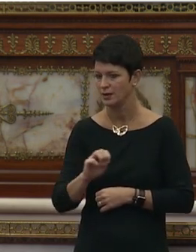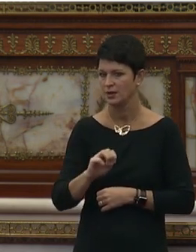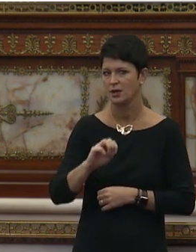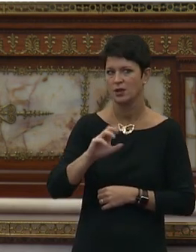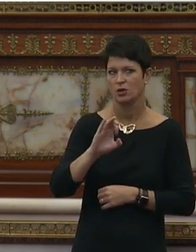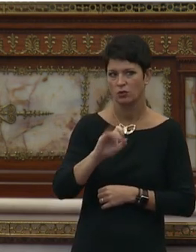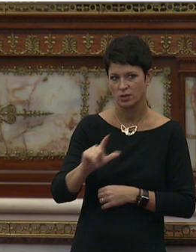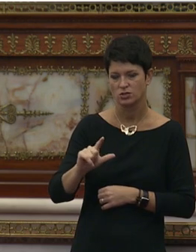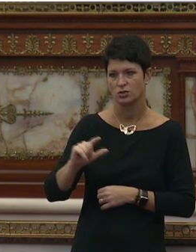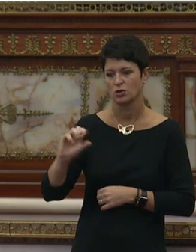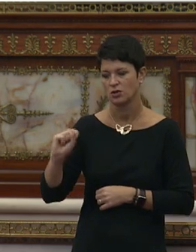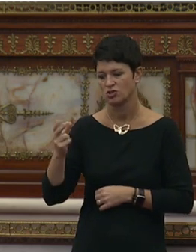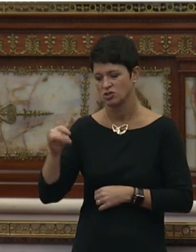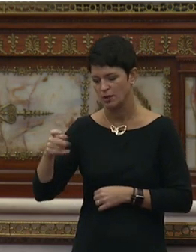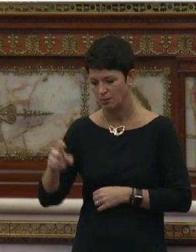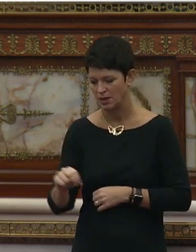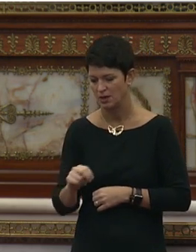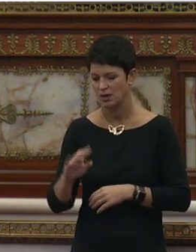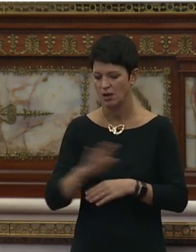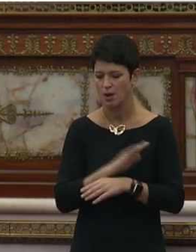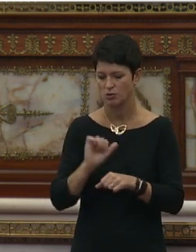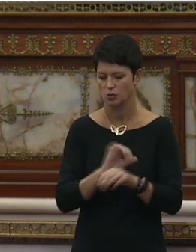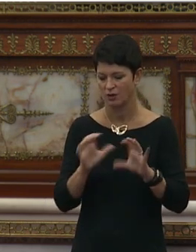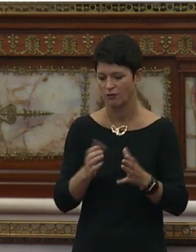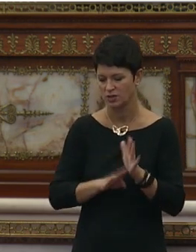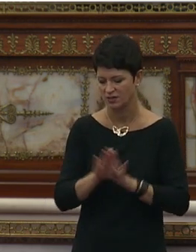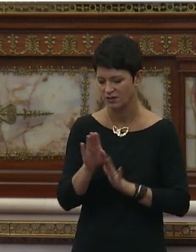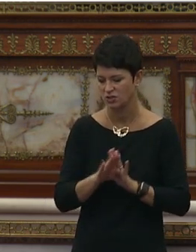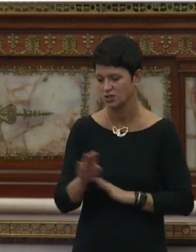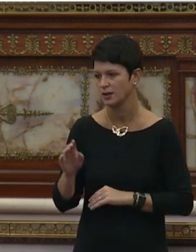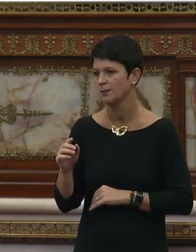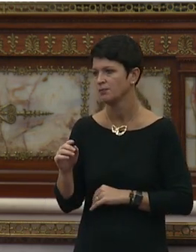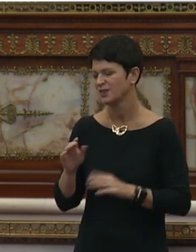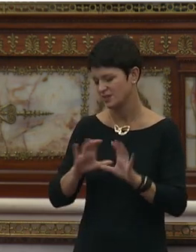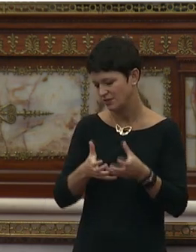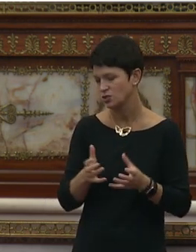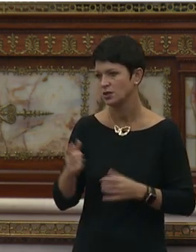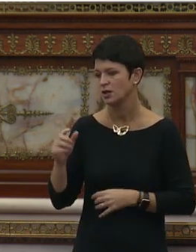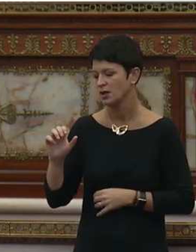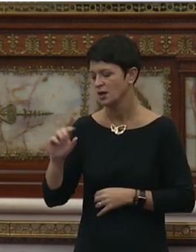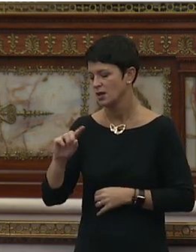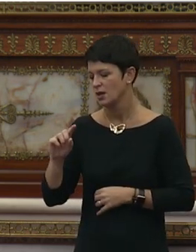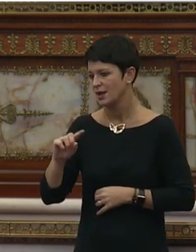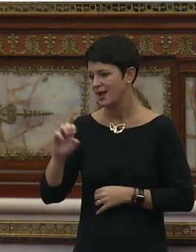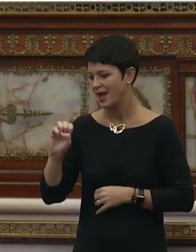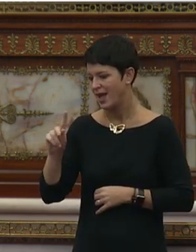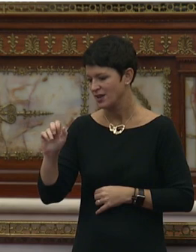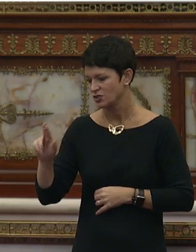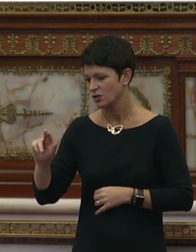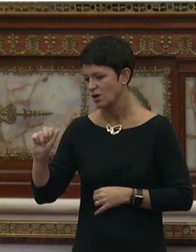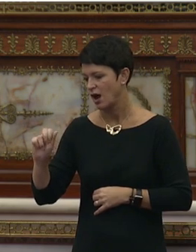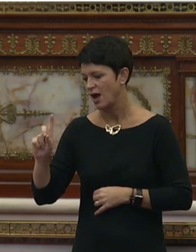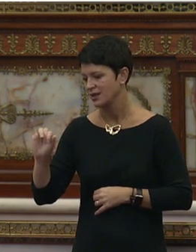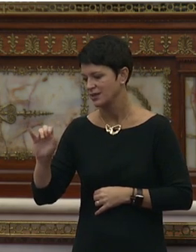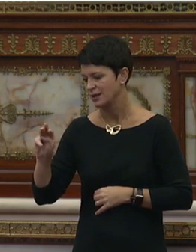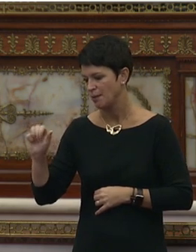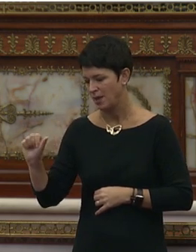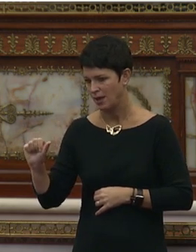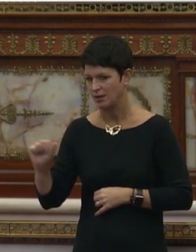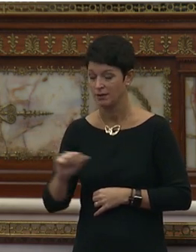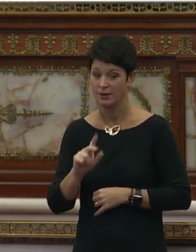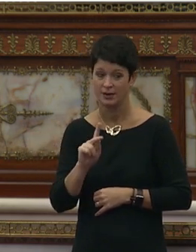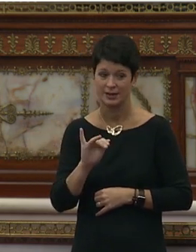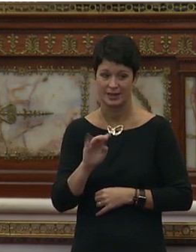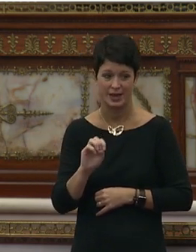Shipman, Commerce Workforce Division, Zakia Ali, Gianna Grossman, Esther Adeyemi,